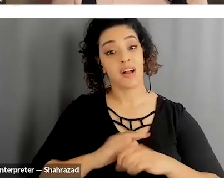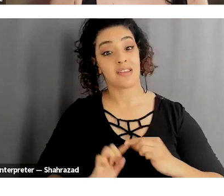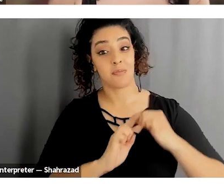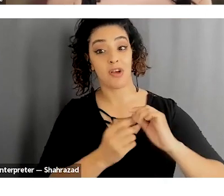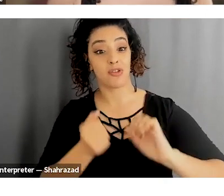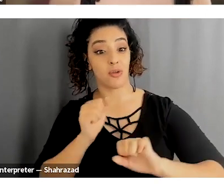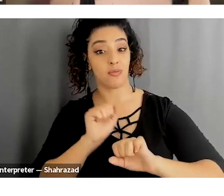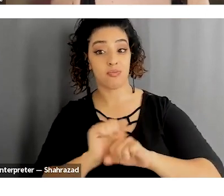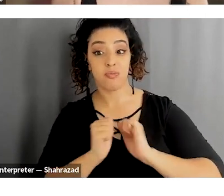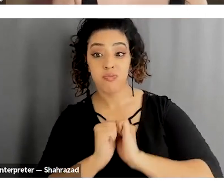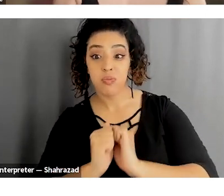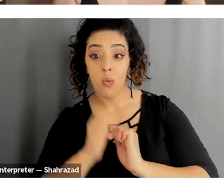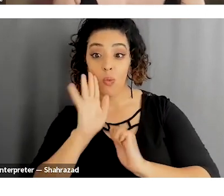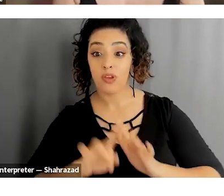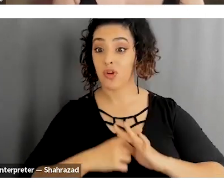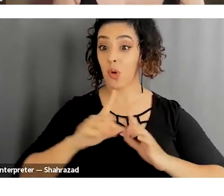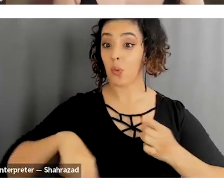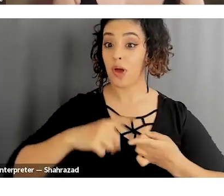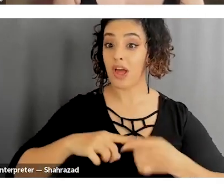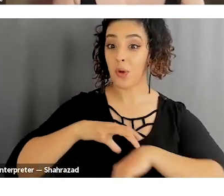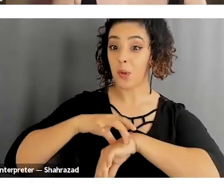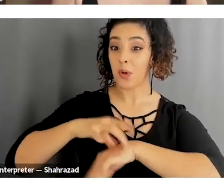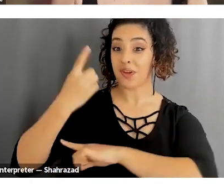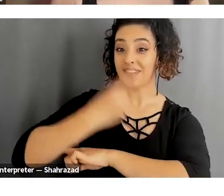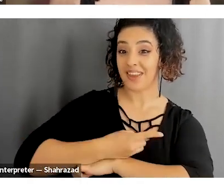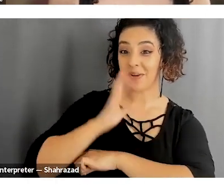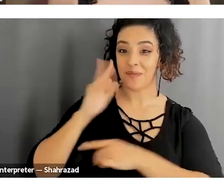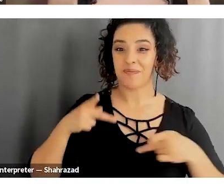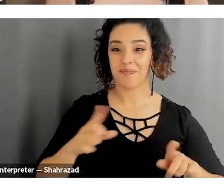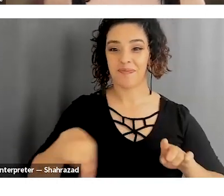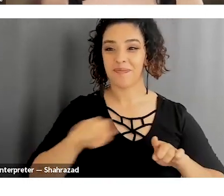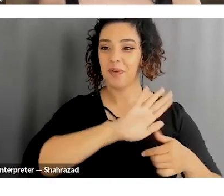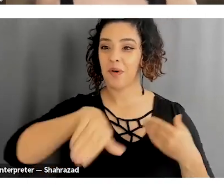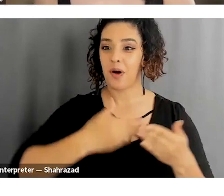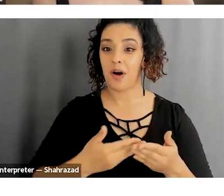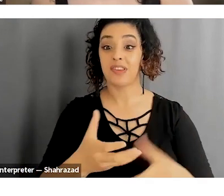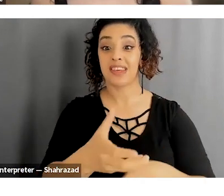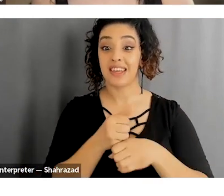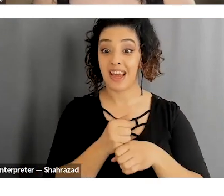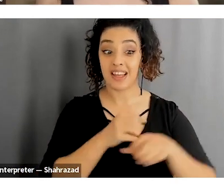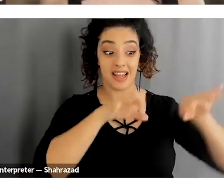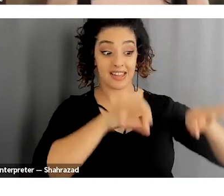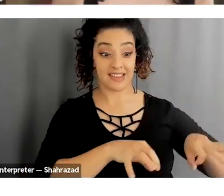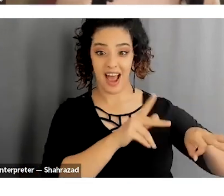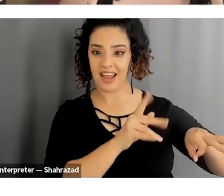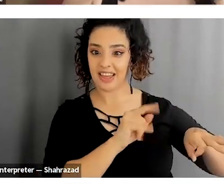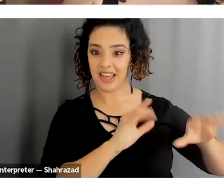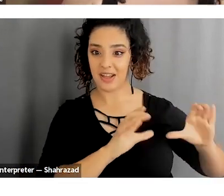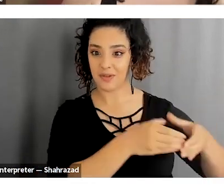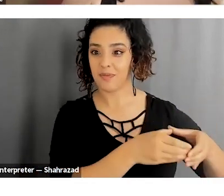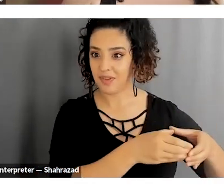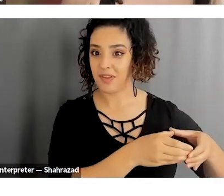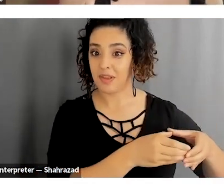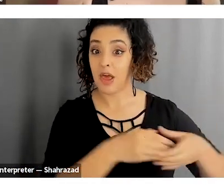during Earth Day, that will allow you all to be able to get a dye kit created and